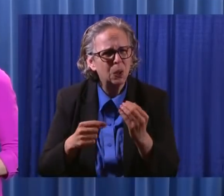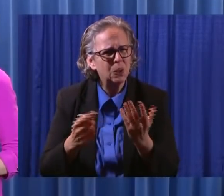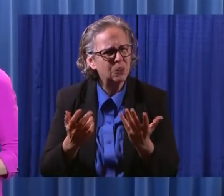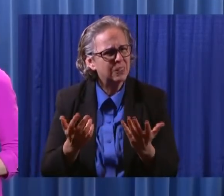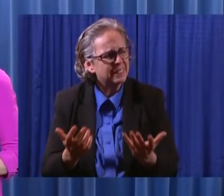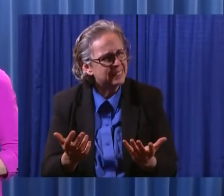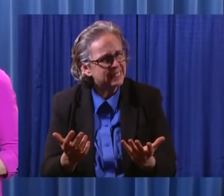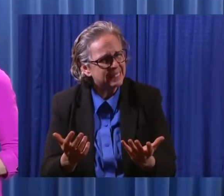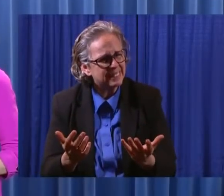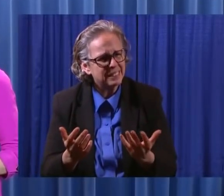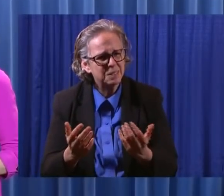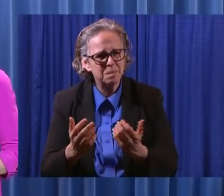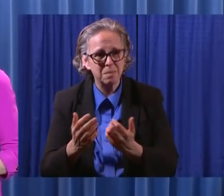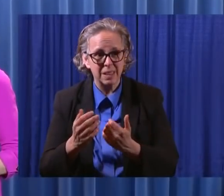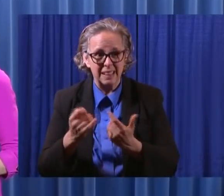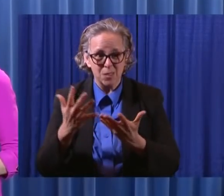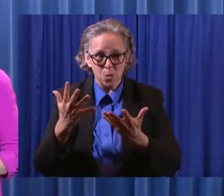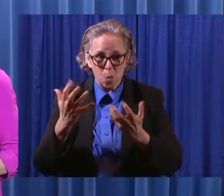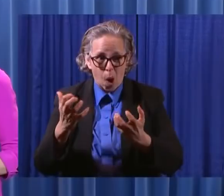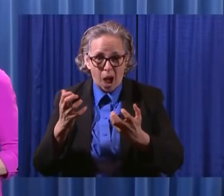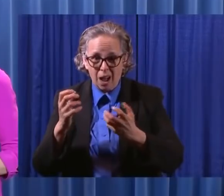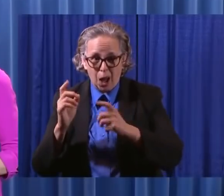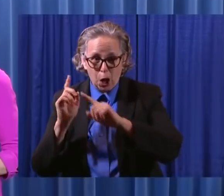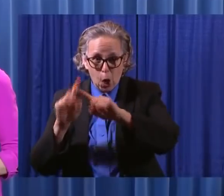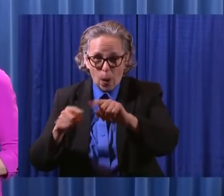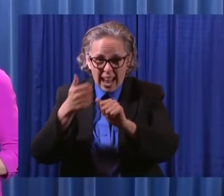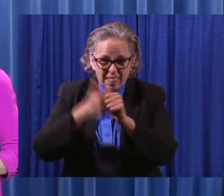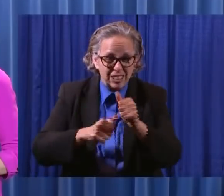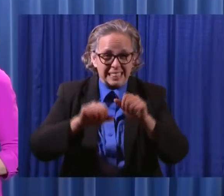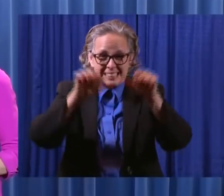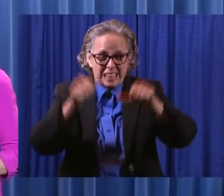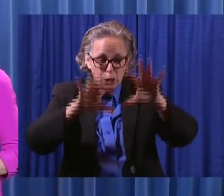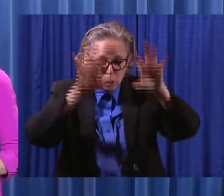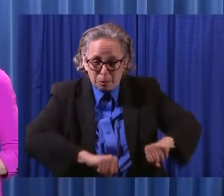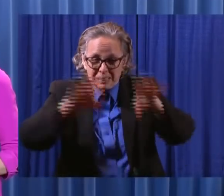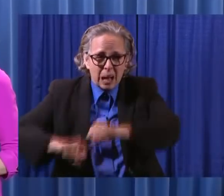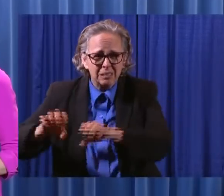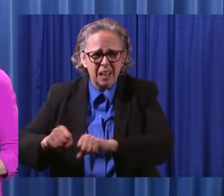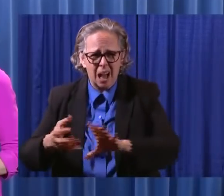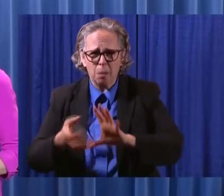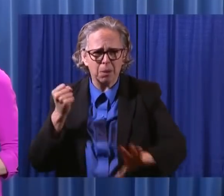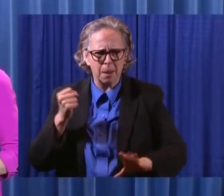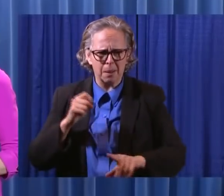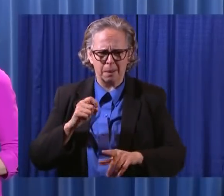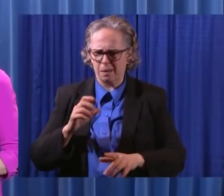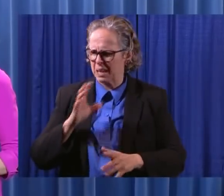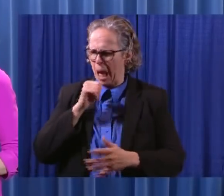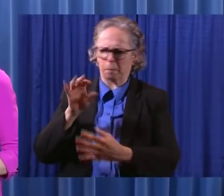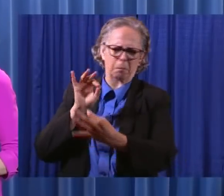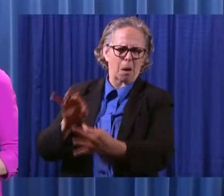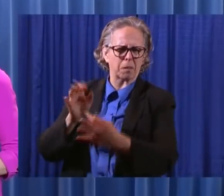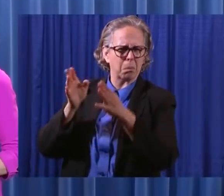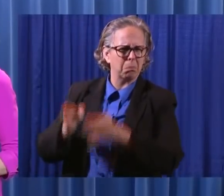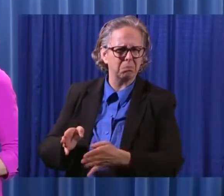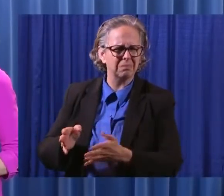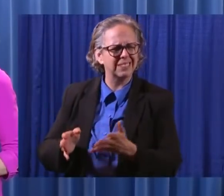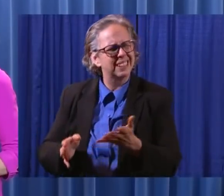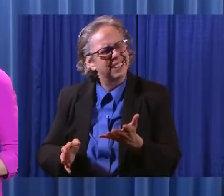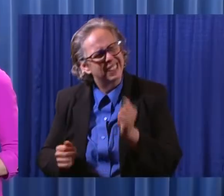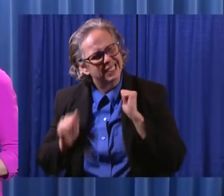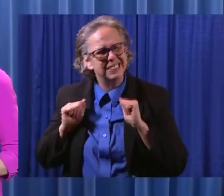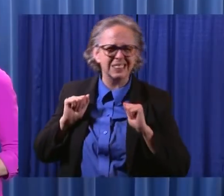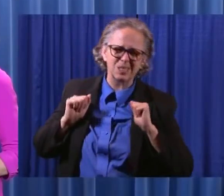down because someone is not perfect, I think is, probably not a good